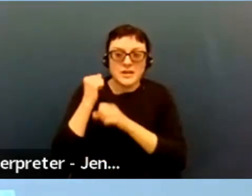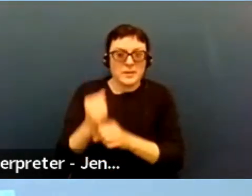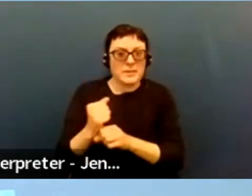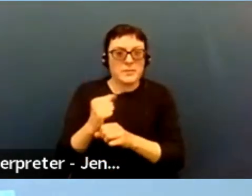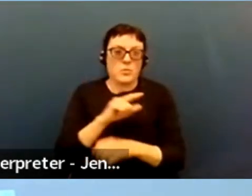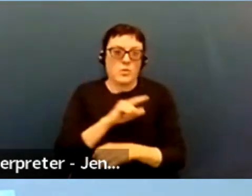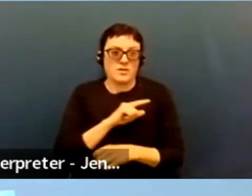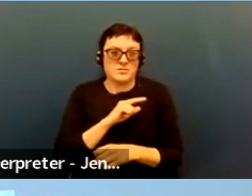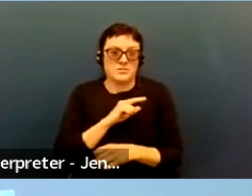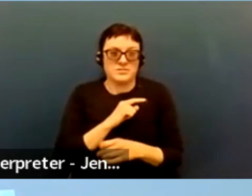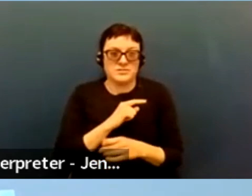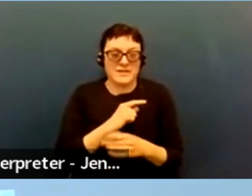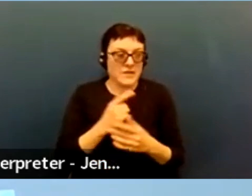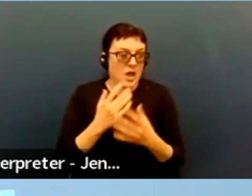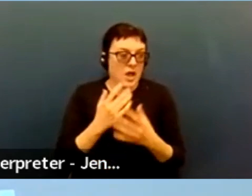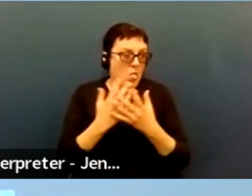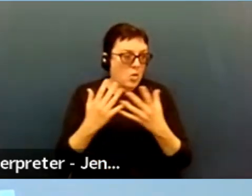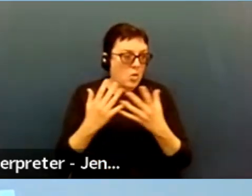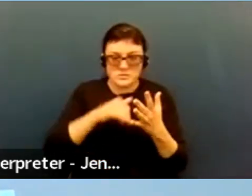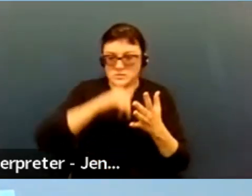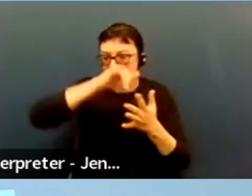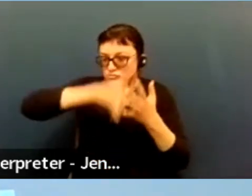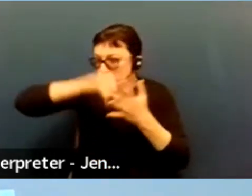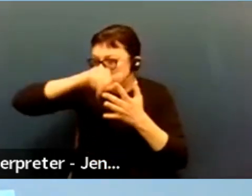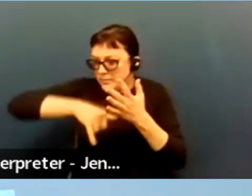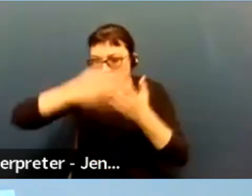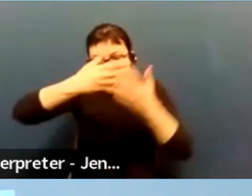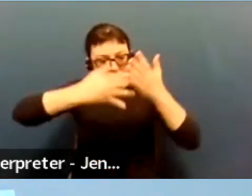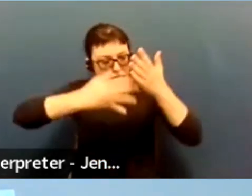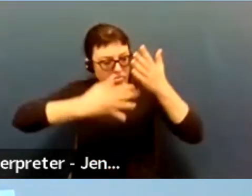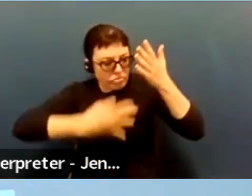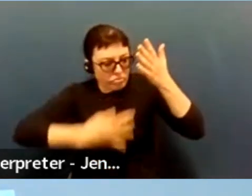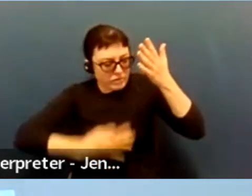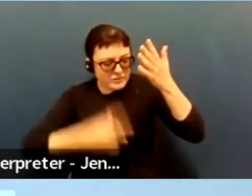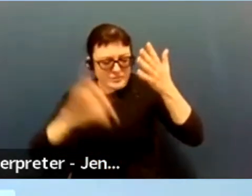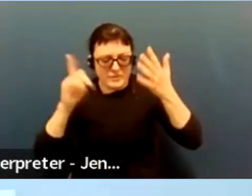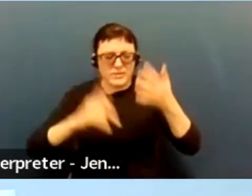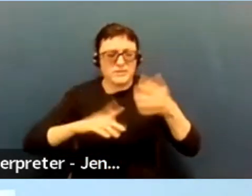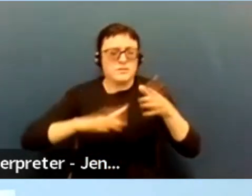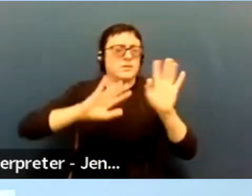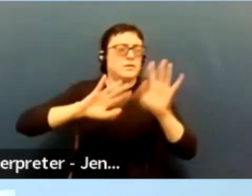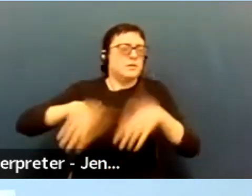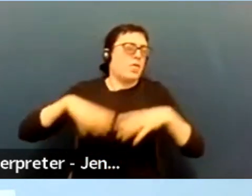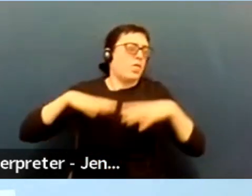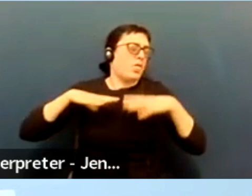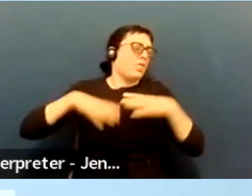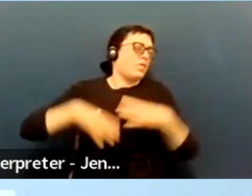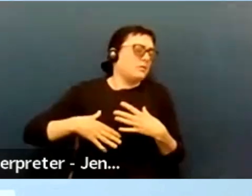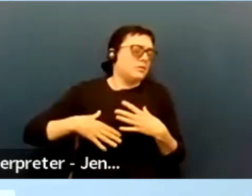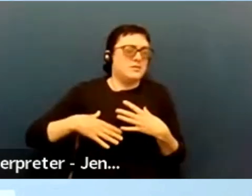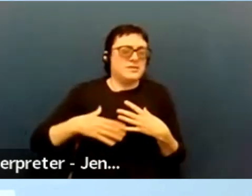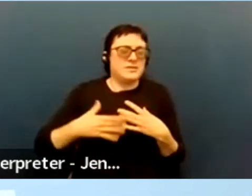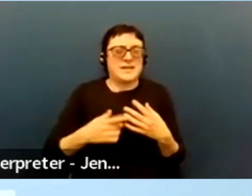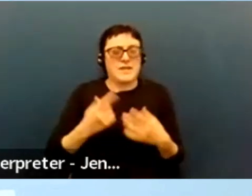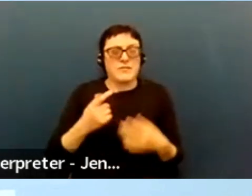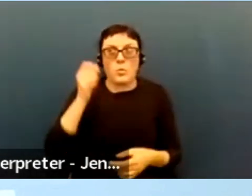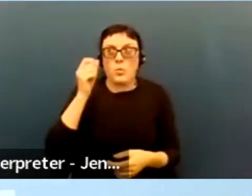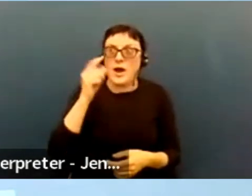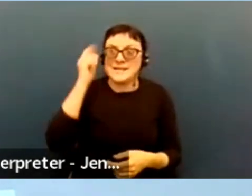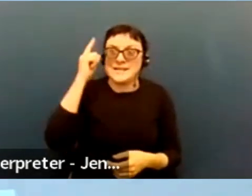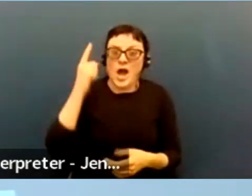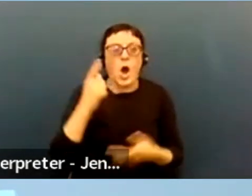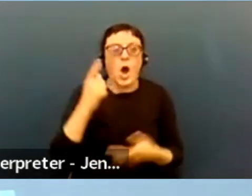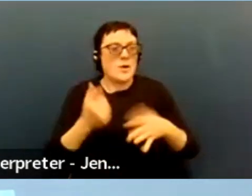And I think a lack of commitment of kind of, it's such a heavy lift. So many lines, so many scenes, so long that people